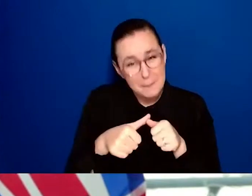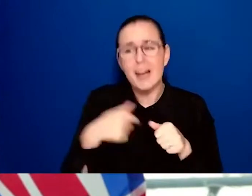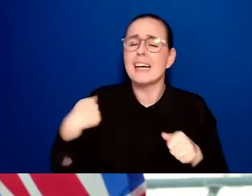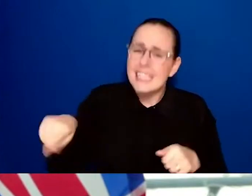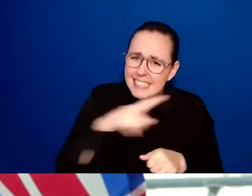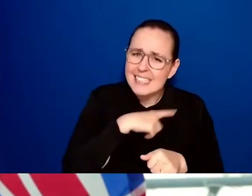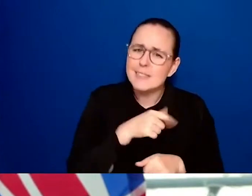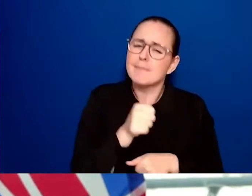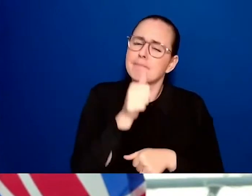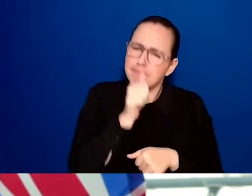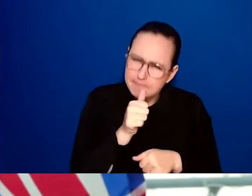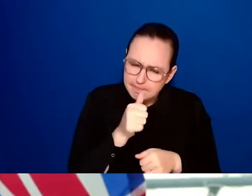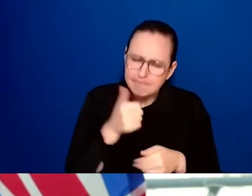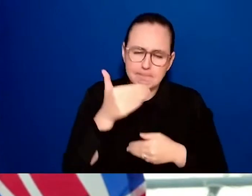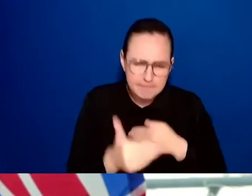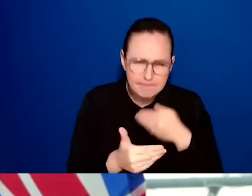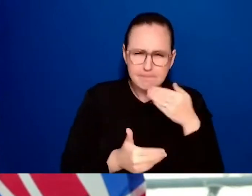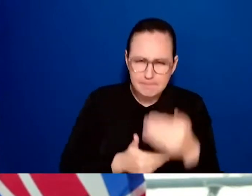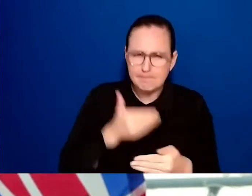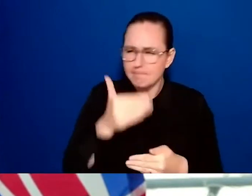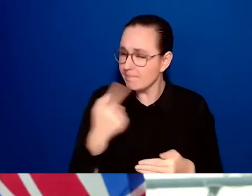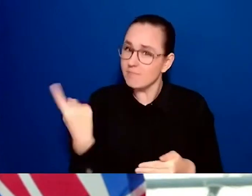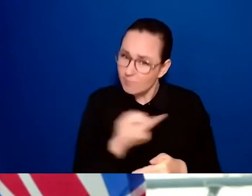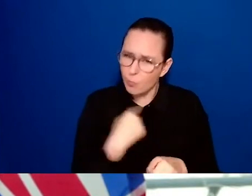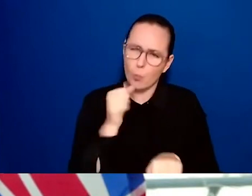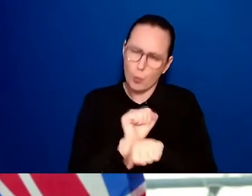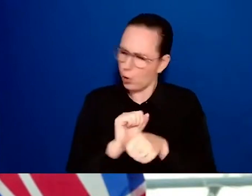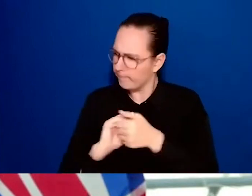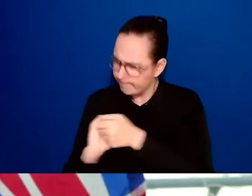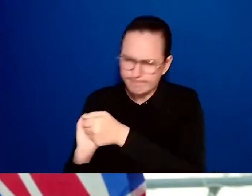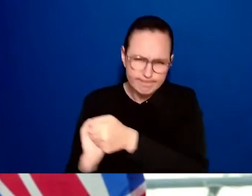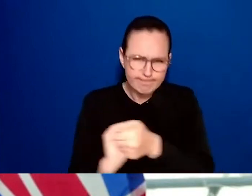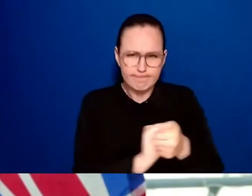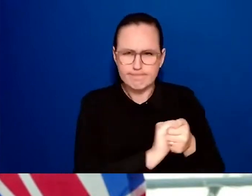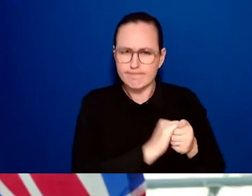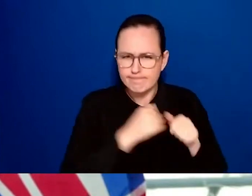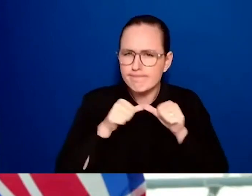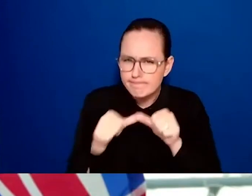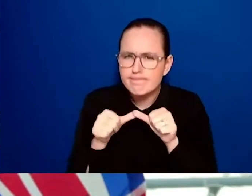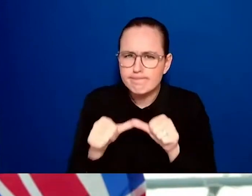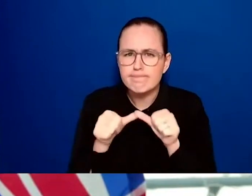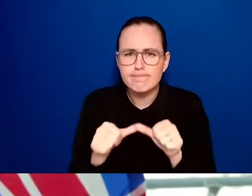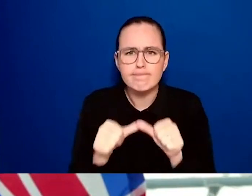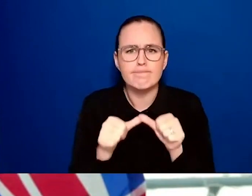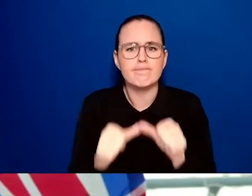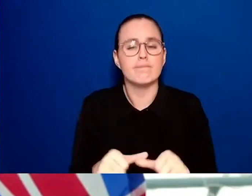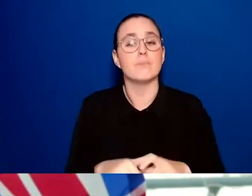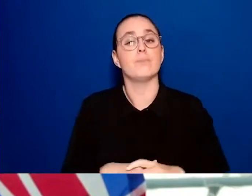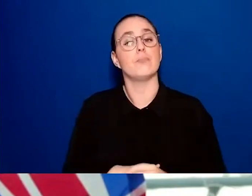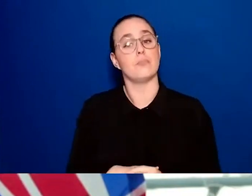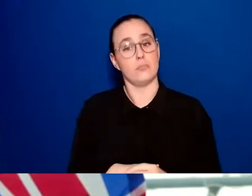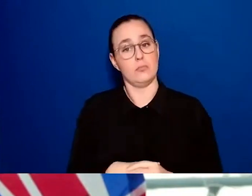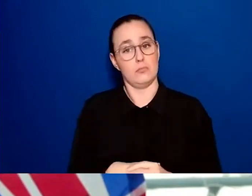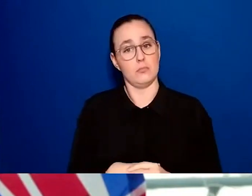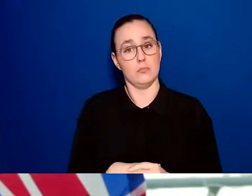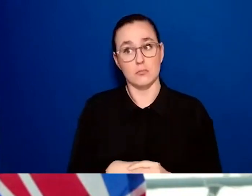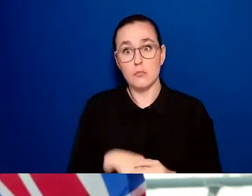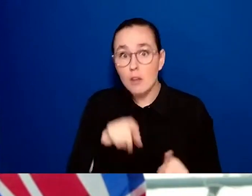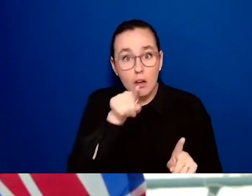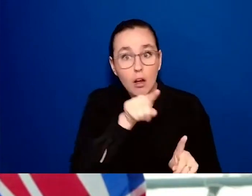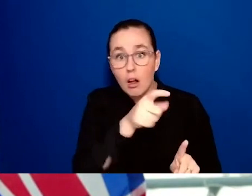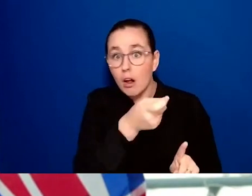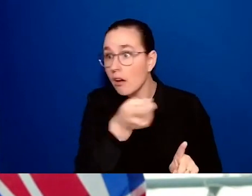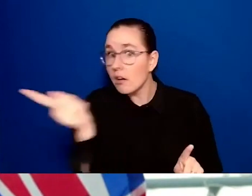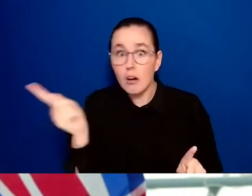little while. To those of you who have not yet been vaccinated, clinics are open every day. And if you have concerns, connect